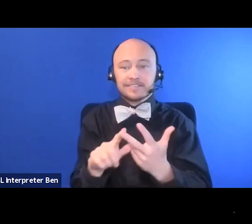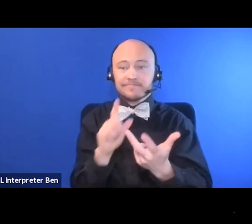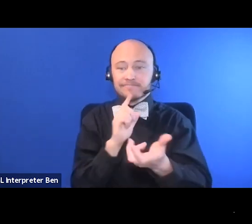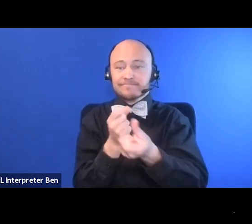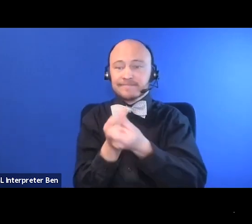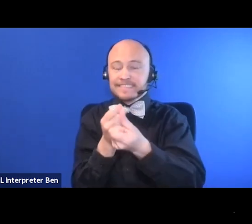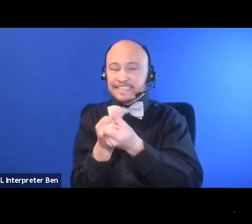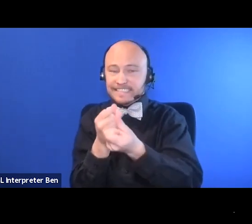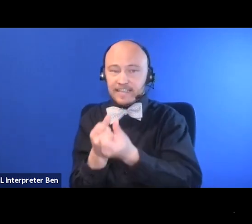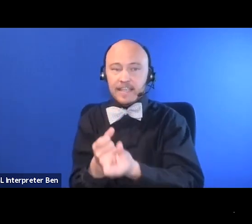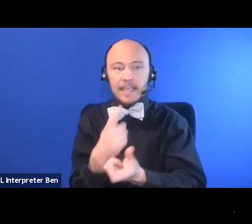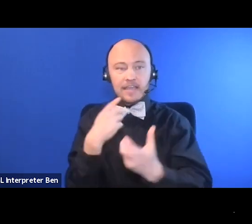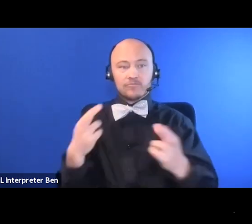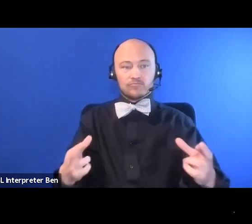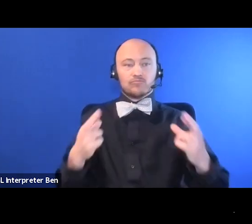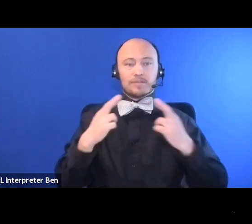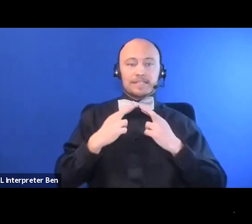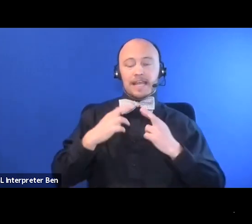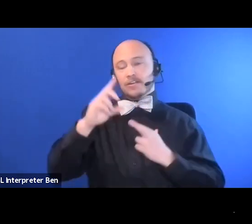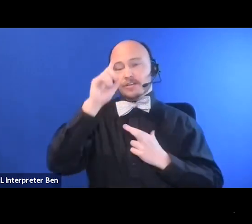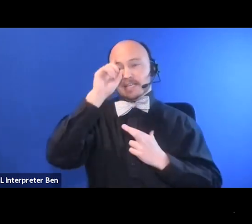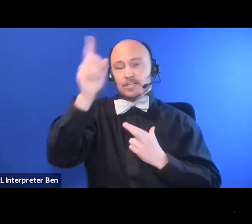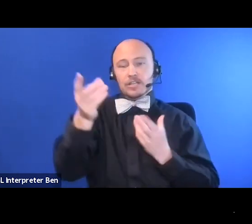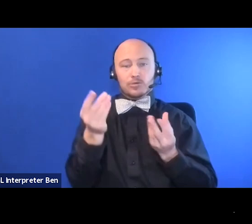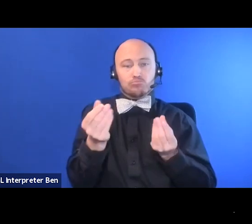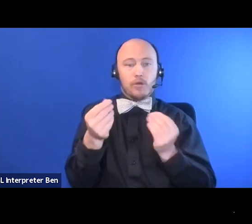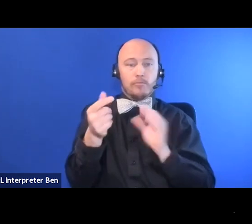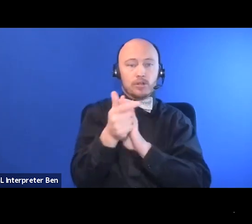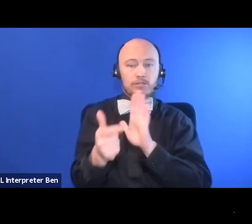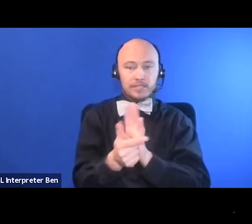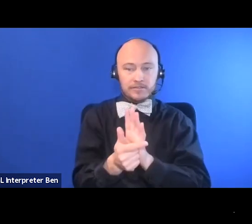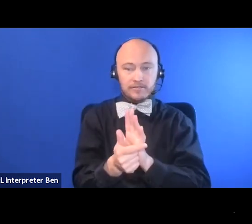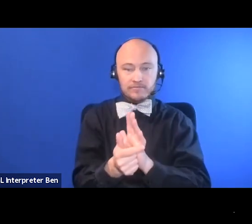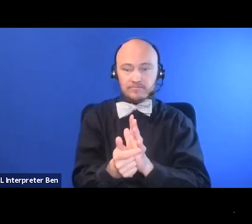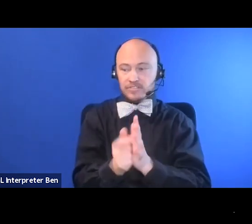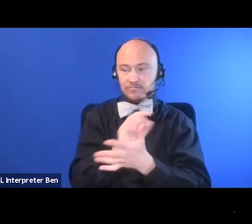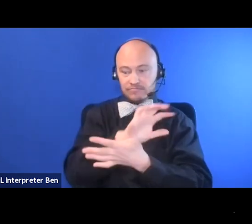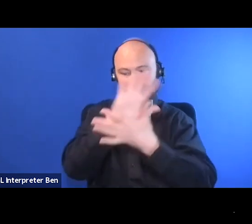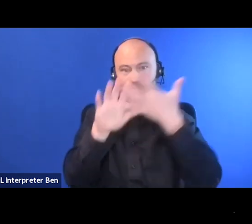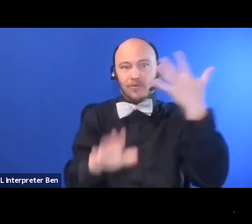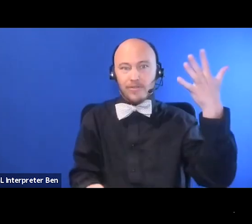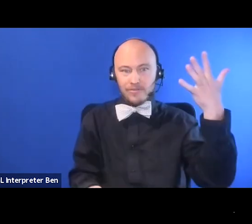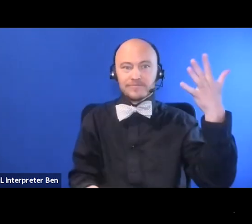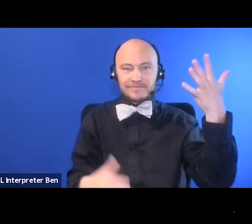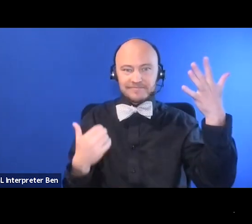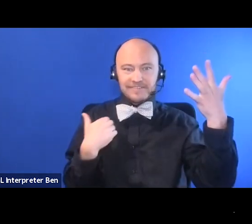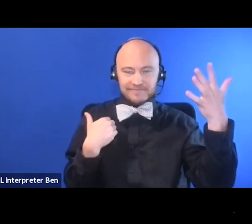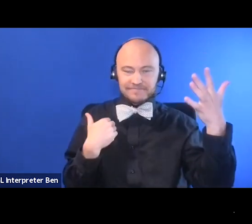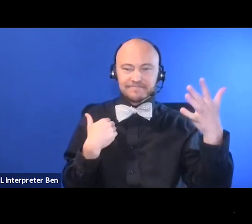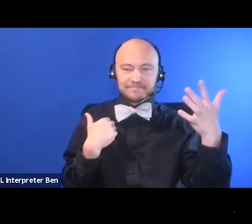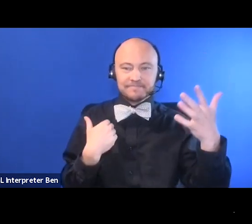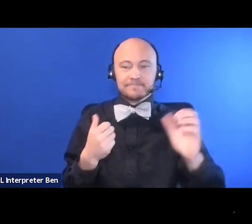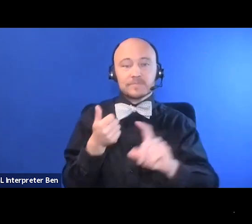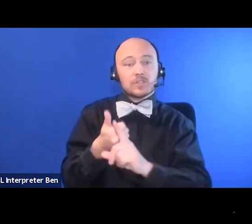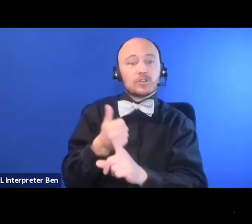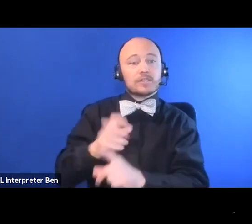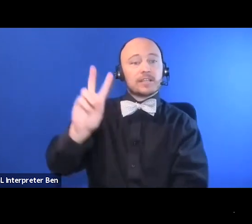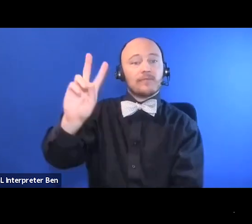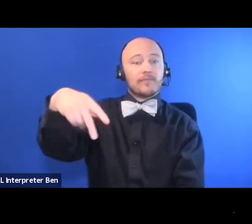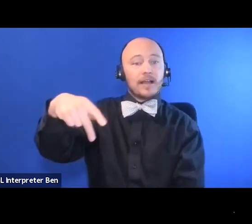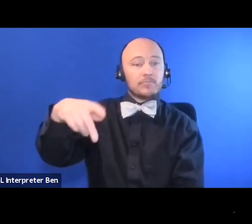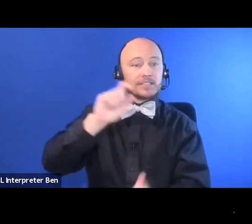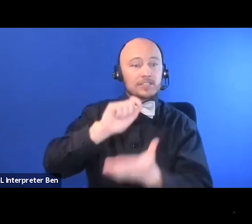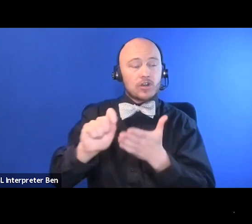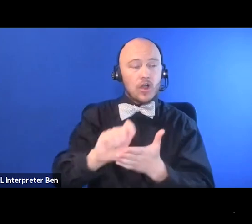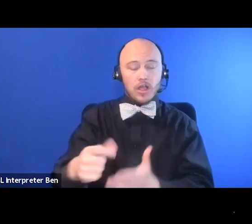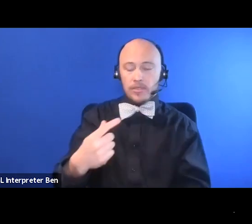eater, and retired intellectual property attorney, more or less in that order. She serves as vice president of the Authors